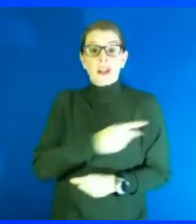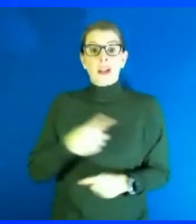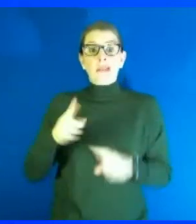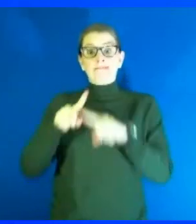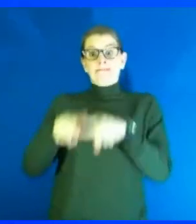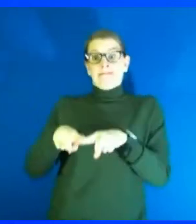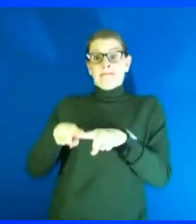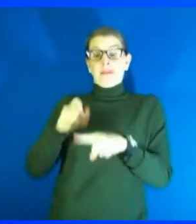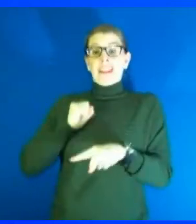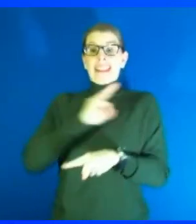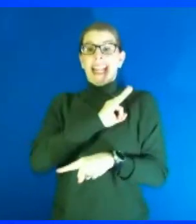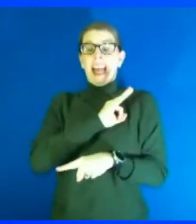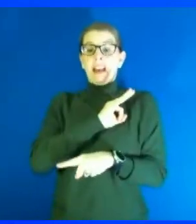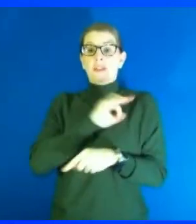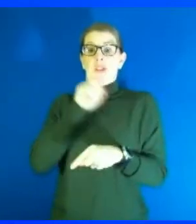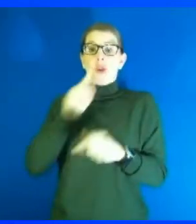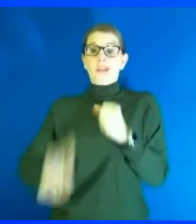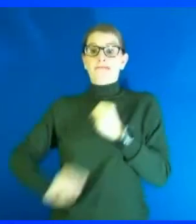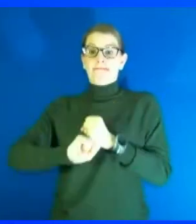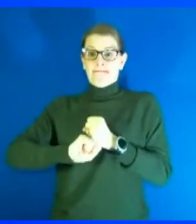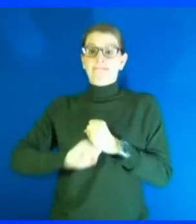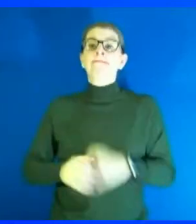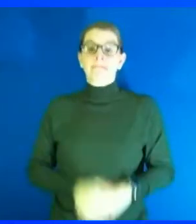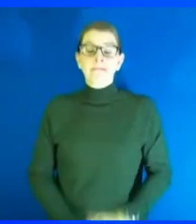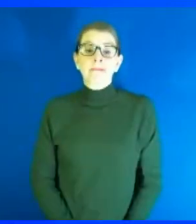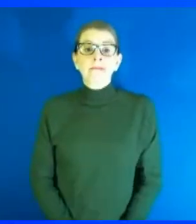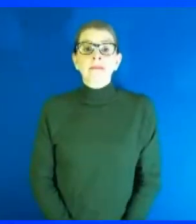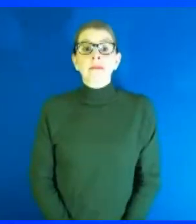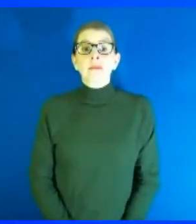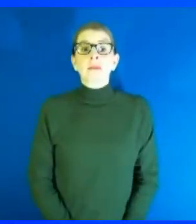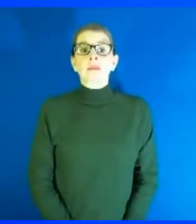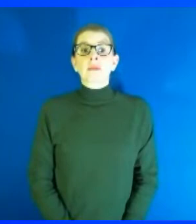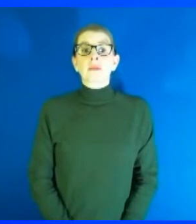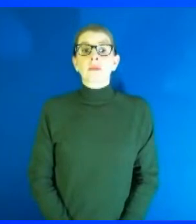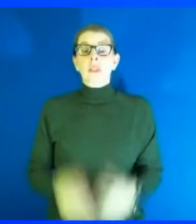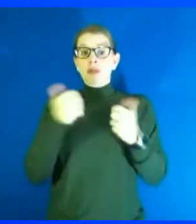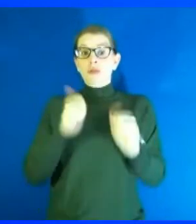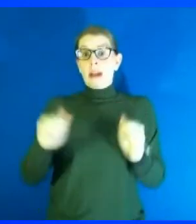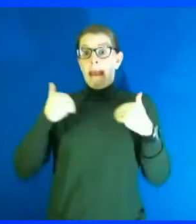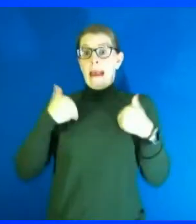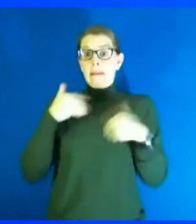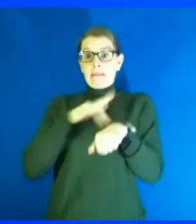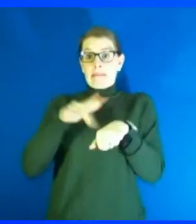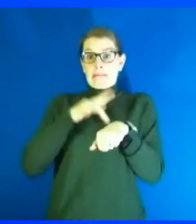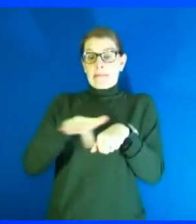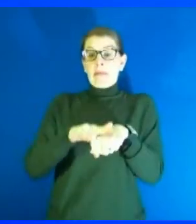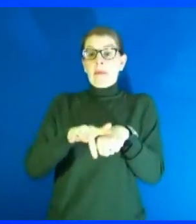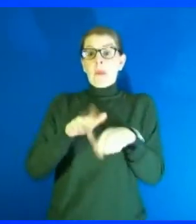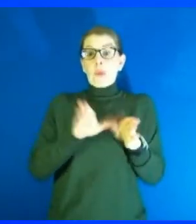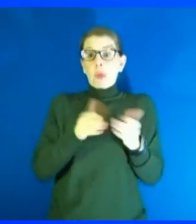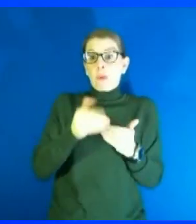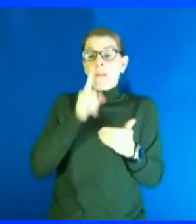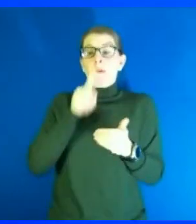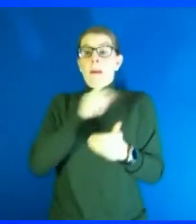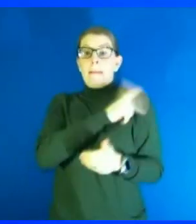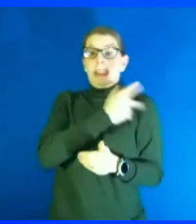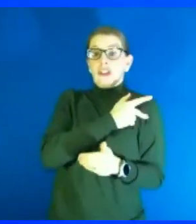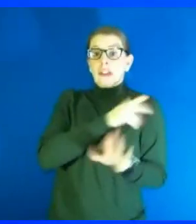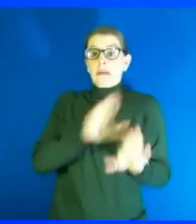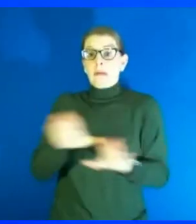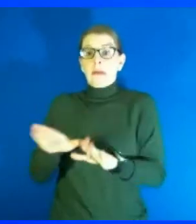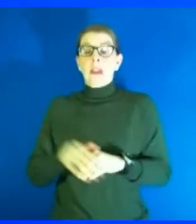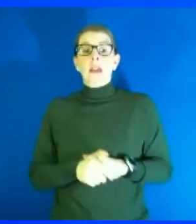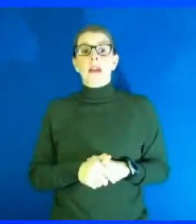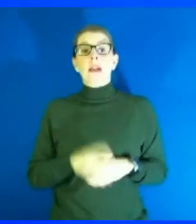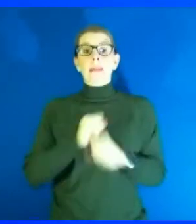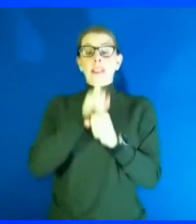staff to play that part. Trying to have space for patients, you have to make sure that